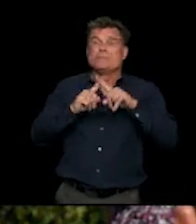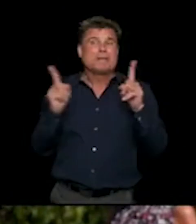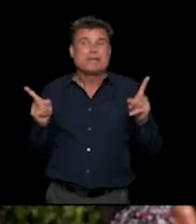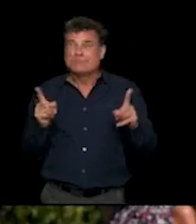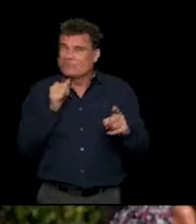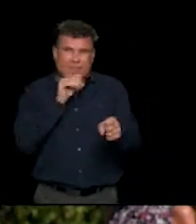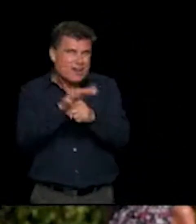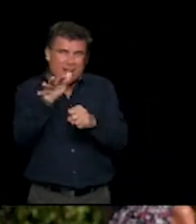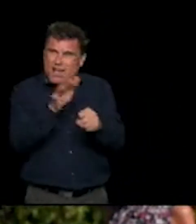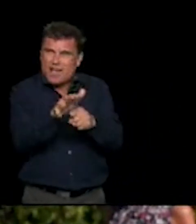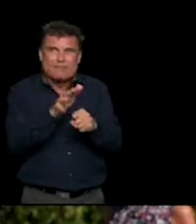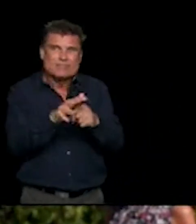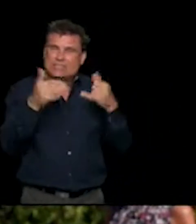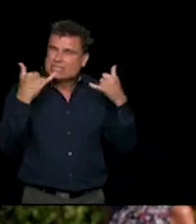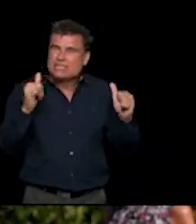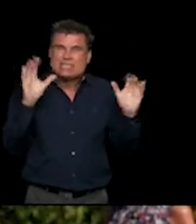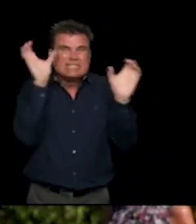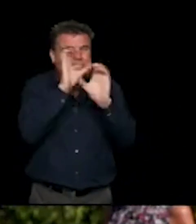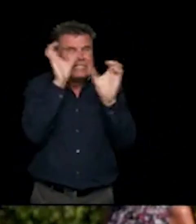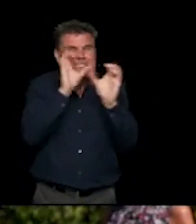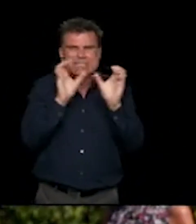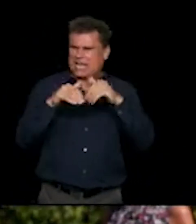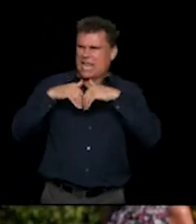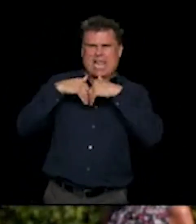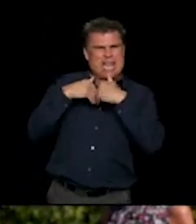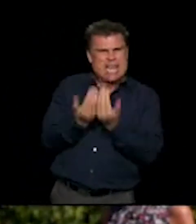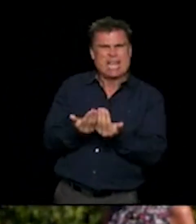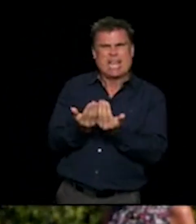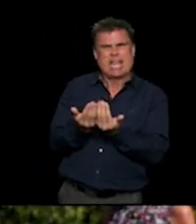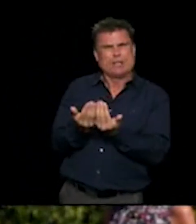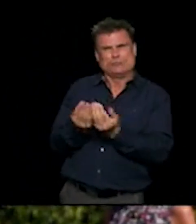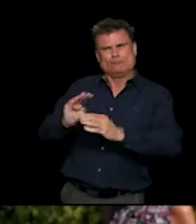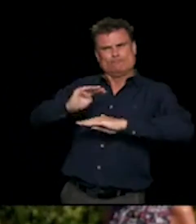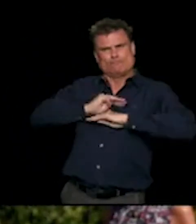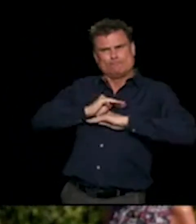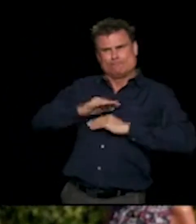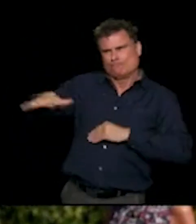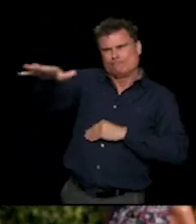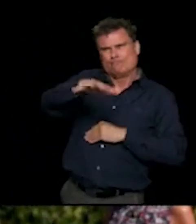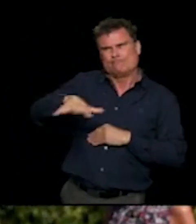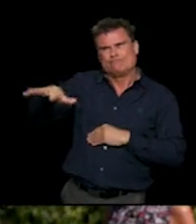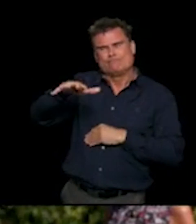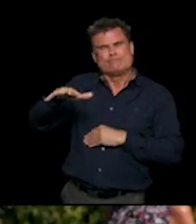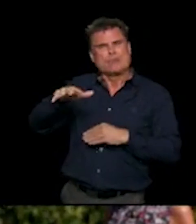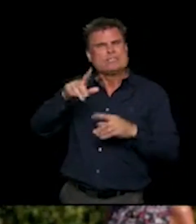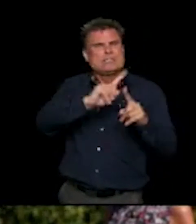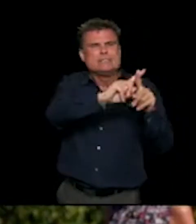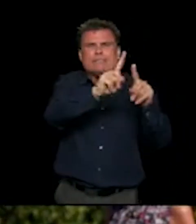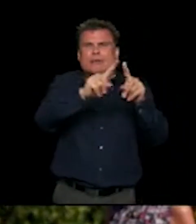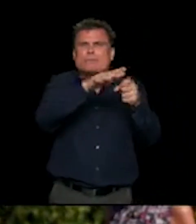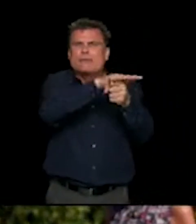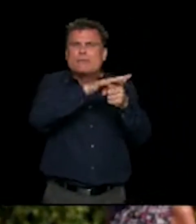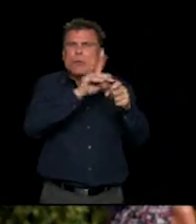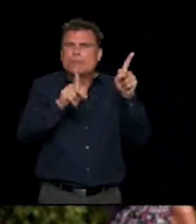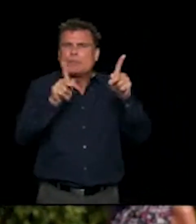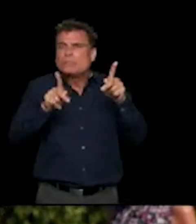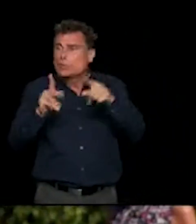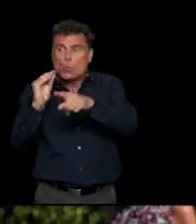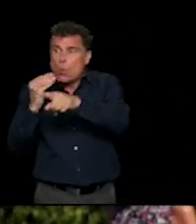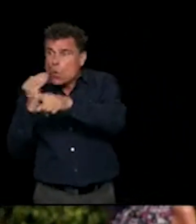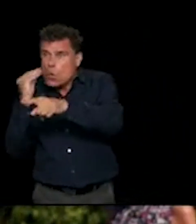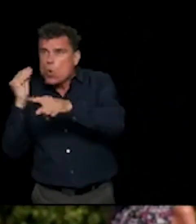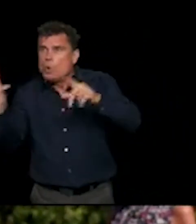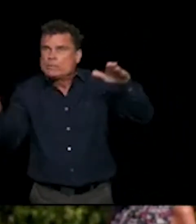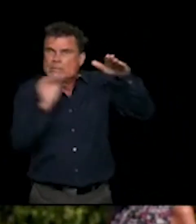on that this week. I do agree that this situation has now hit a different place, and you'll be hearing a lot more from me. I'm